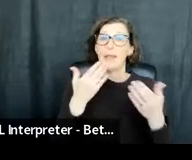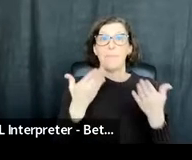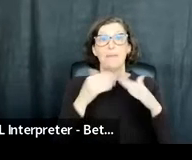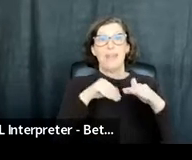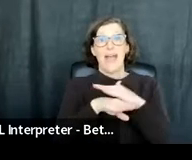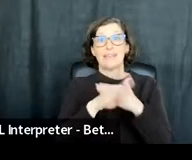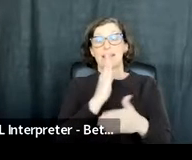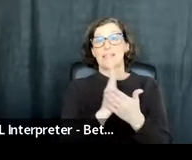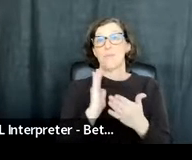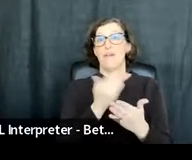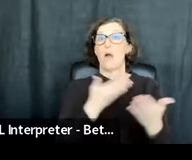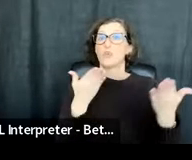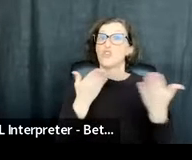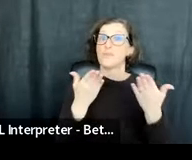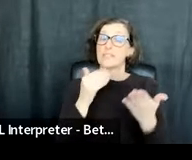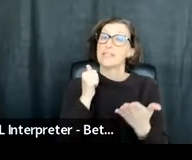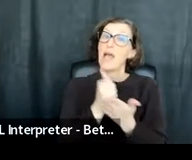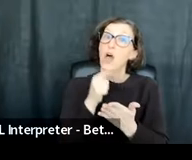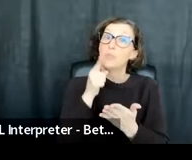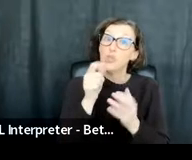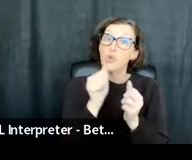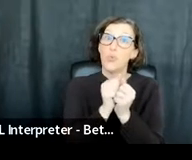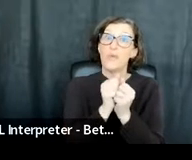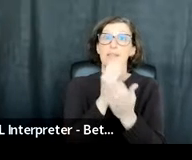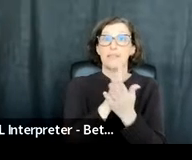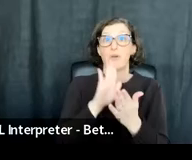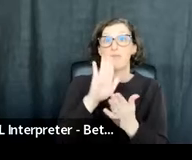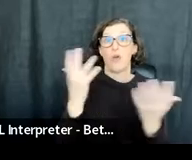our services to help you with some of your accommodation needs.